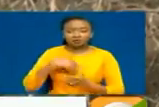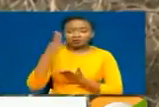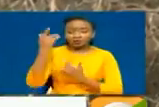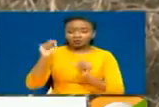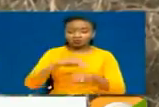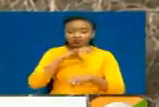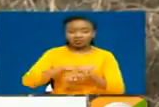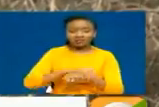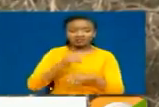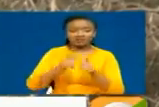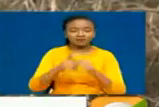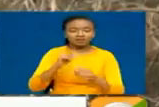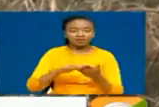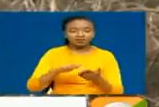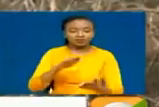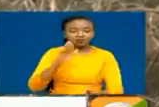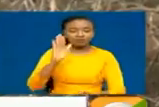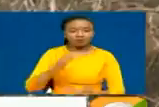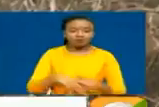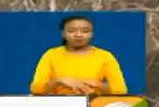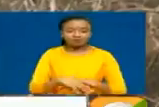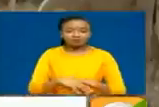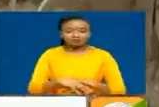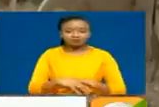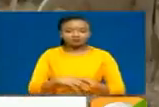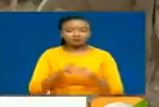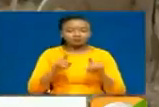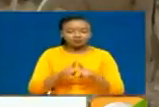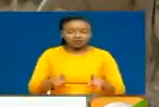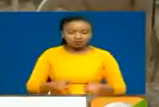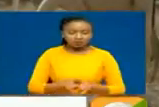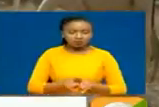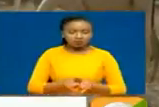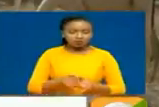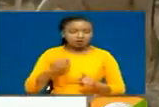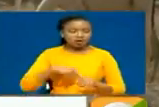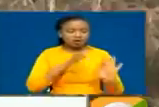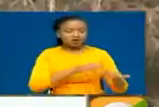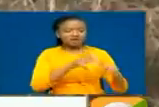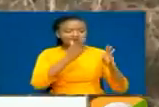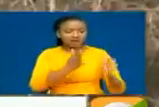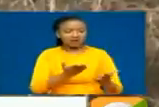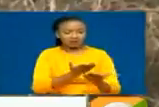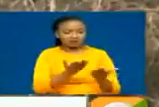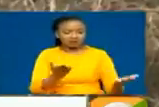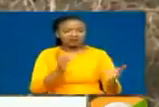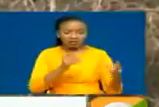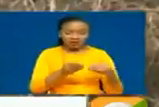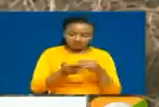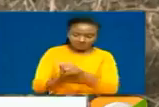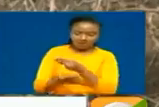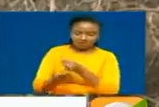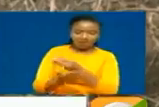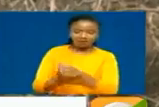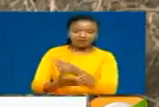ya juu ya maziwa, na pia farmers wenzangu wataweza kupata hizo ndume, na watanunua heifers